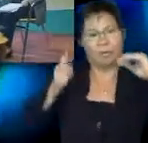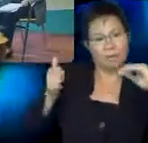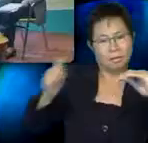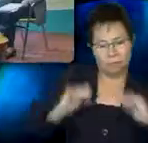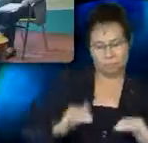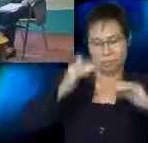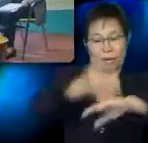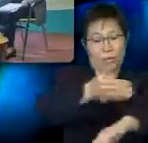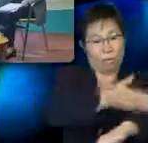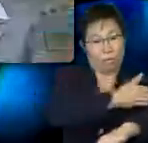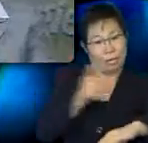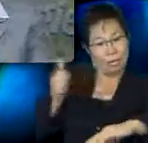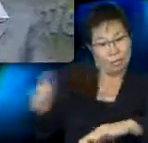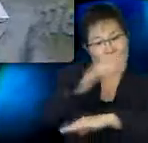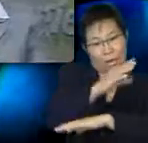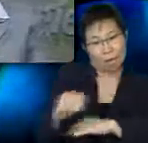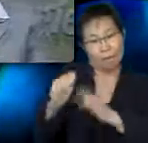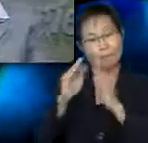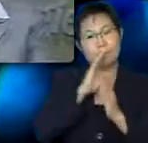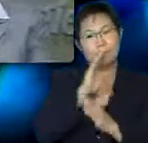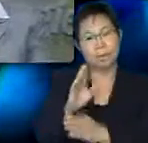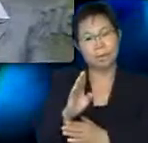himself and to